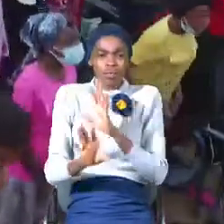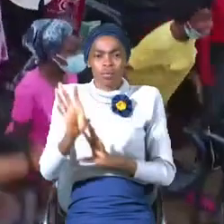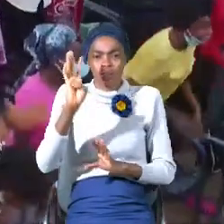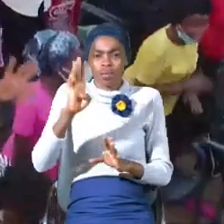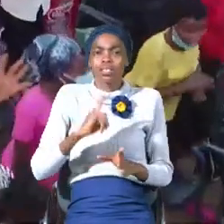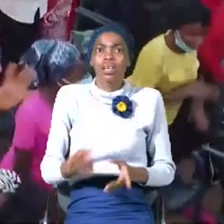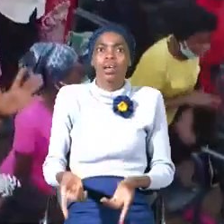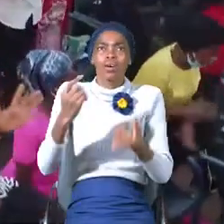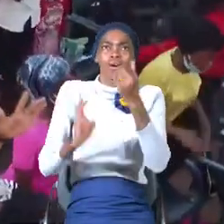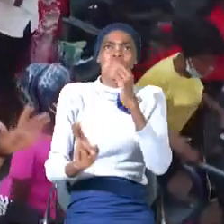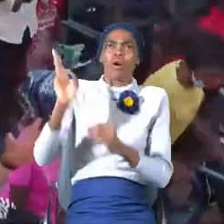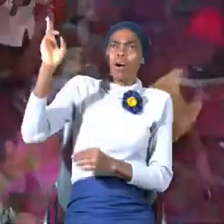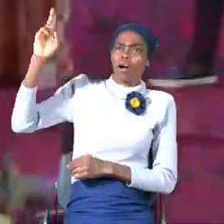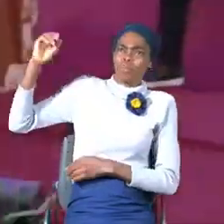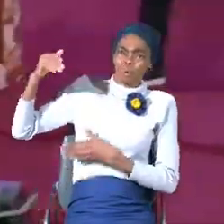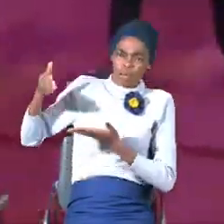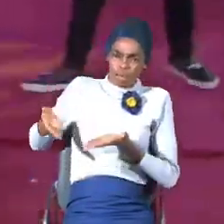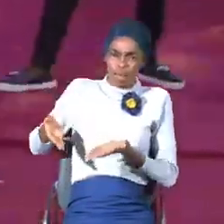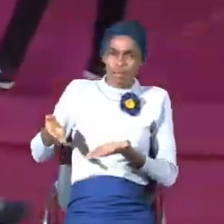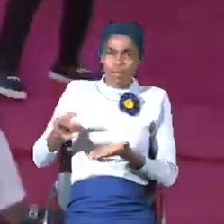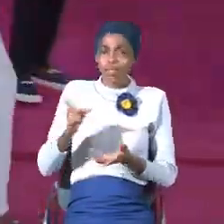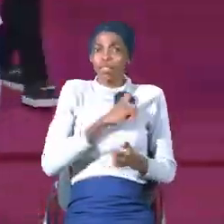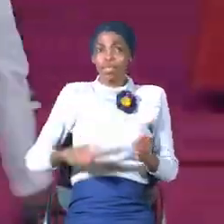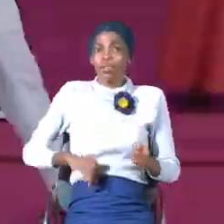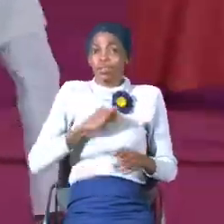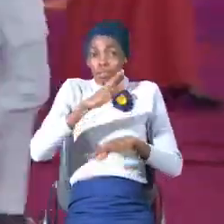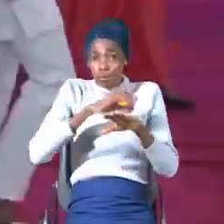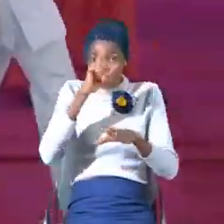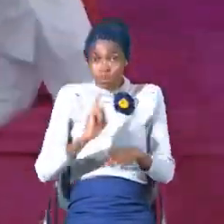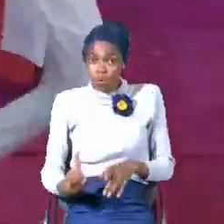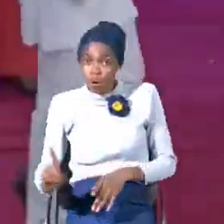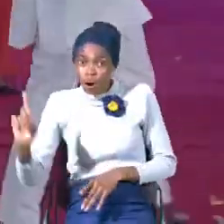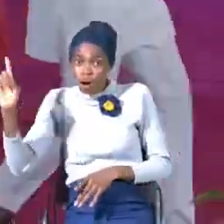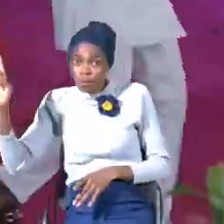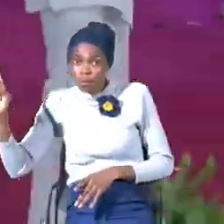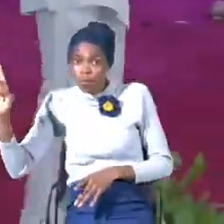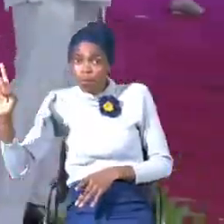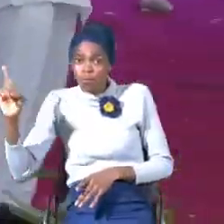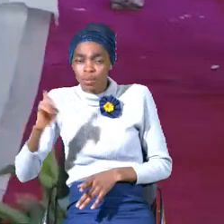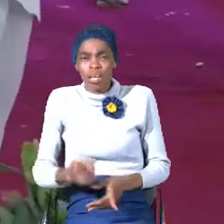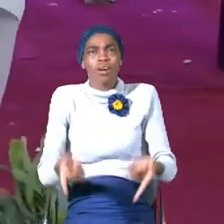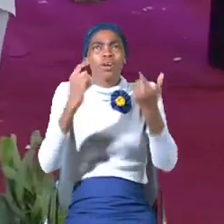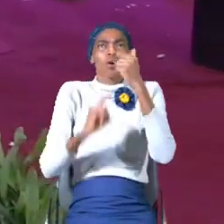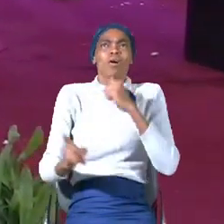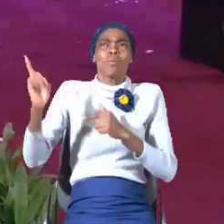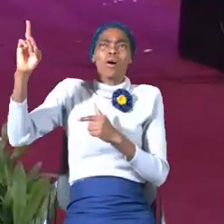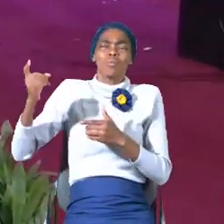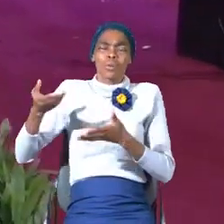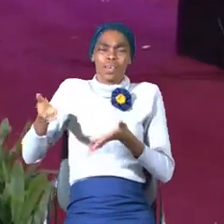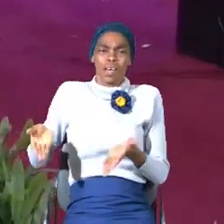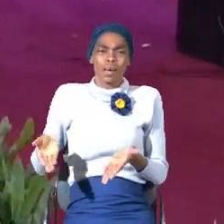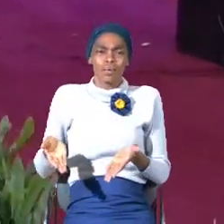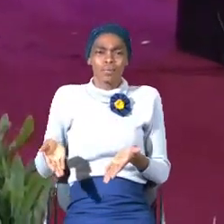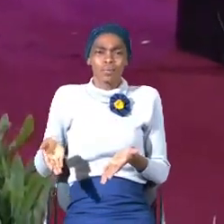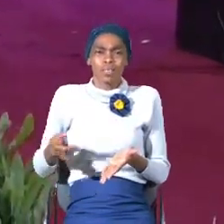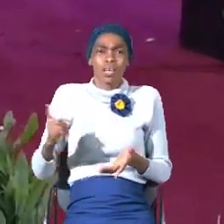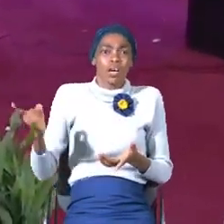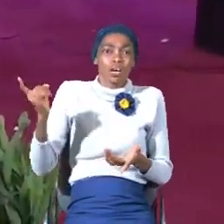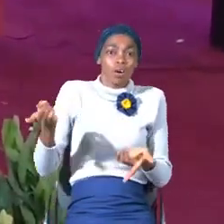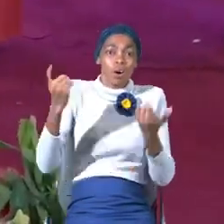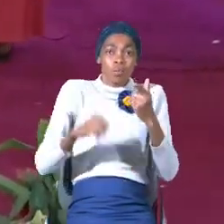hither. The Lord is calling someone up tonight. Come up hither. Come up